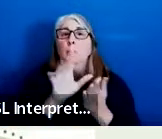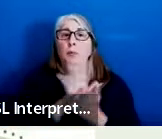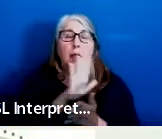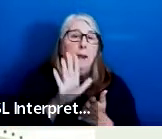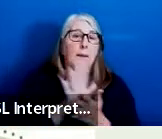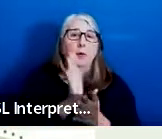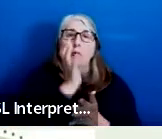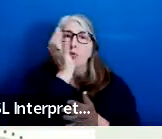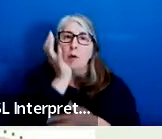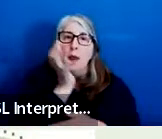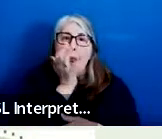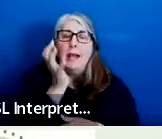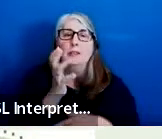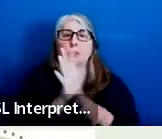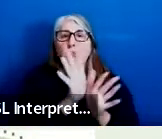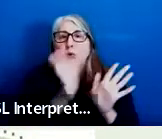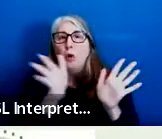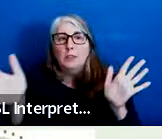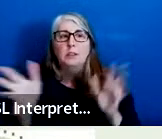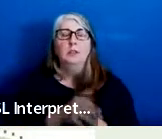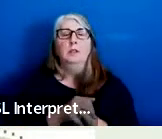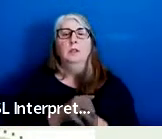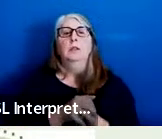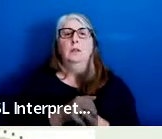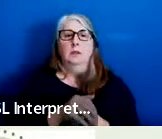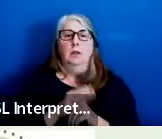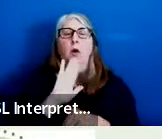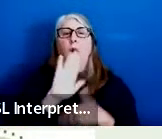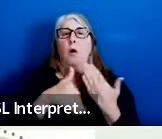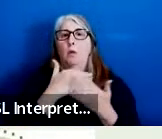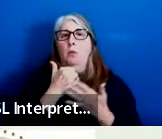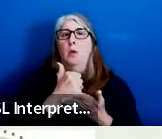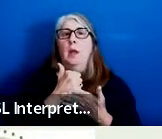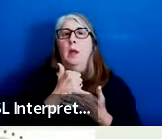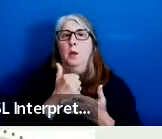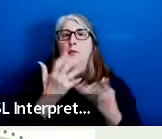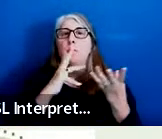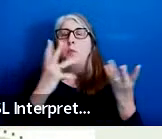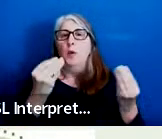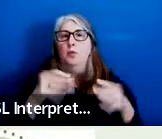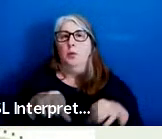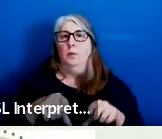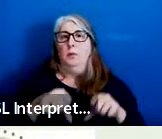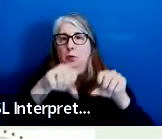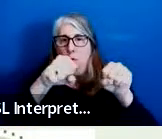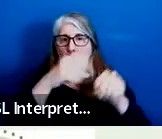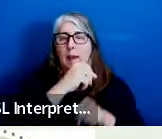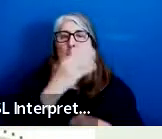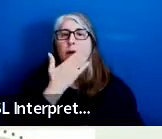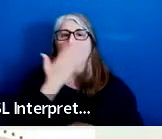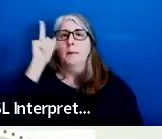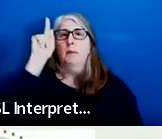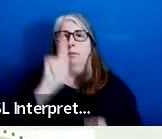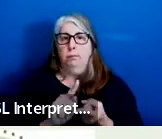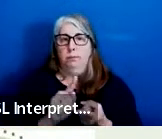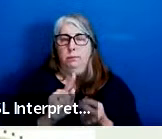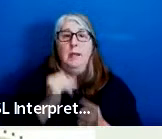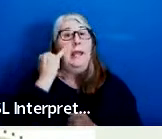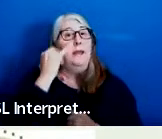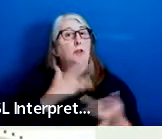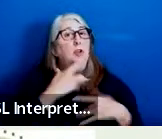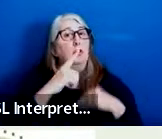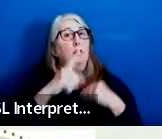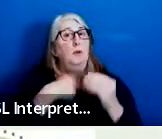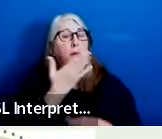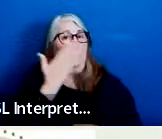some grass. All of that helps to absorb the moisture and contain your odors. If you have concern with odors, the